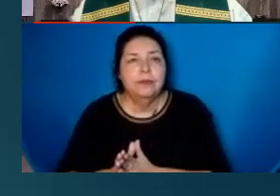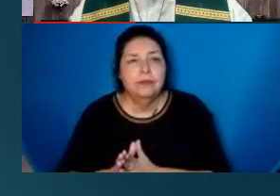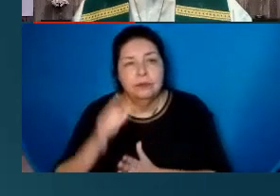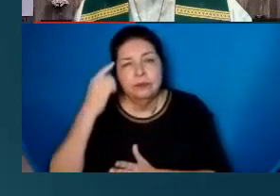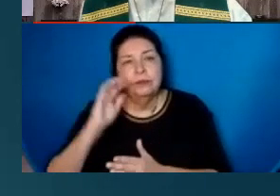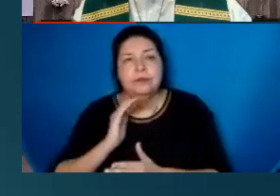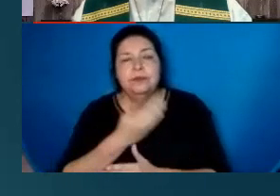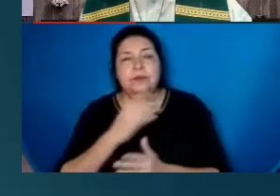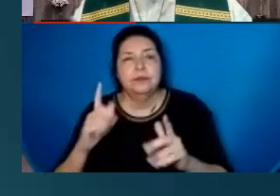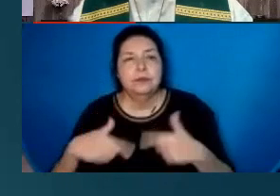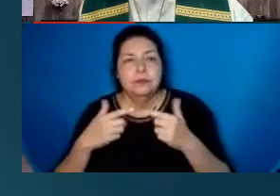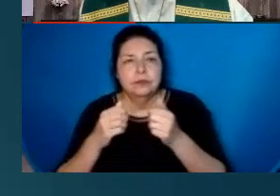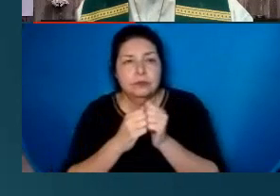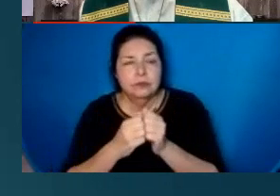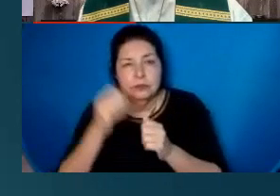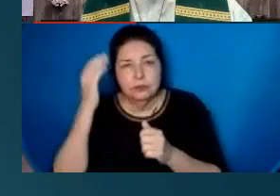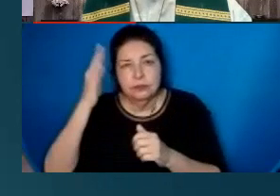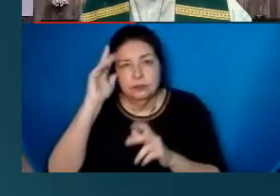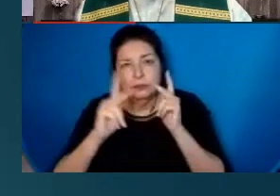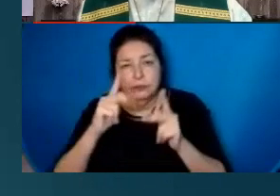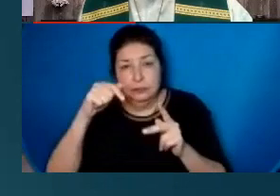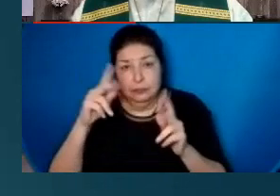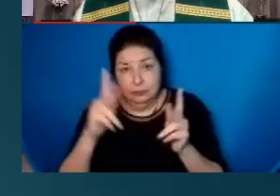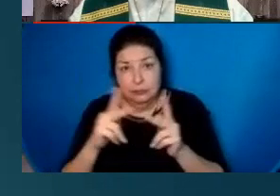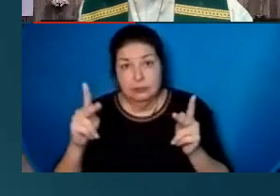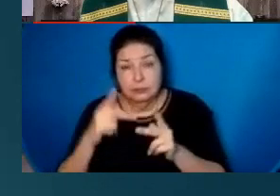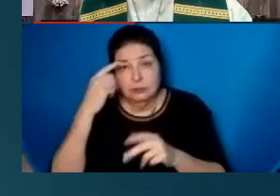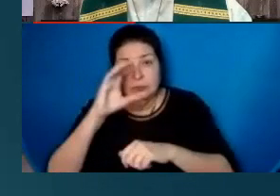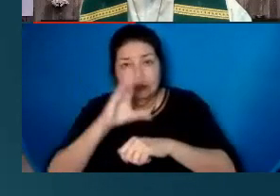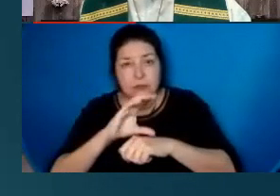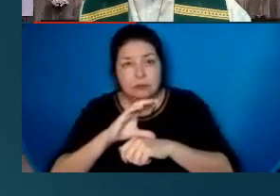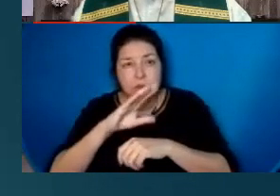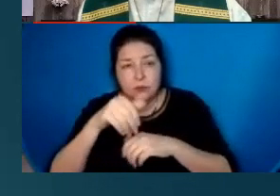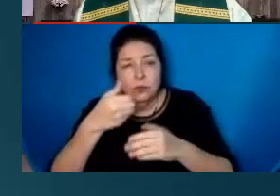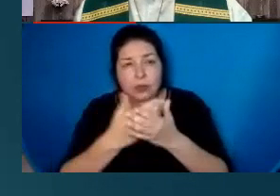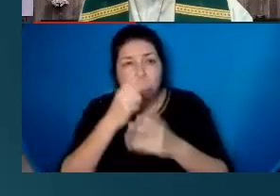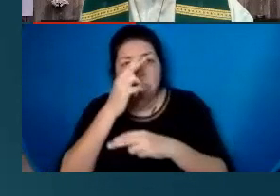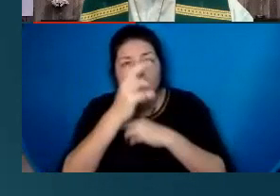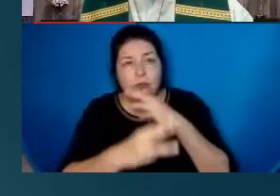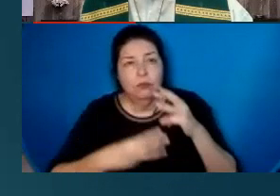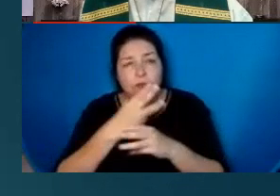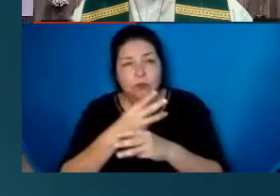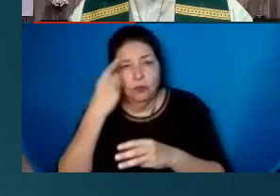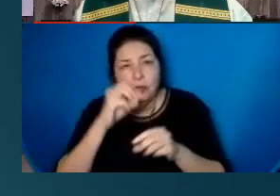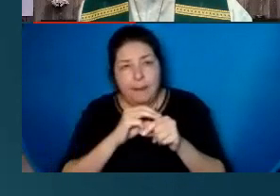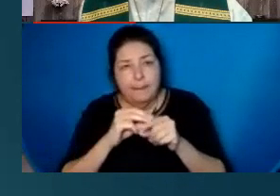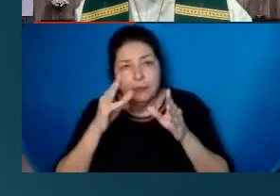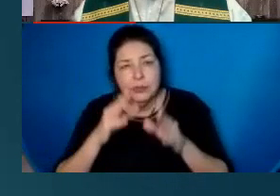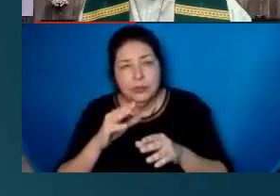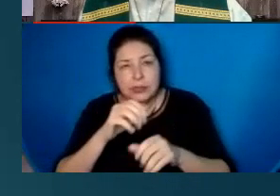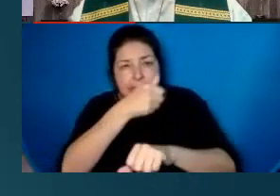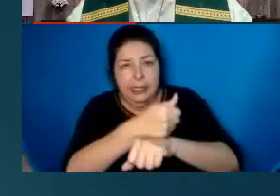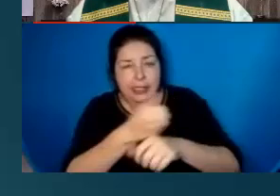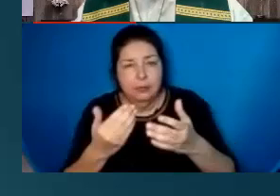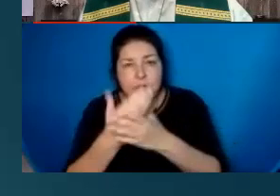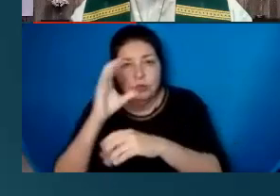For our life together as God's people in this place, for the church throughout the world, for missionaries planting new churches,